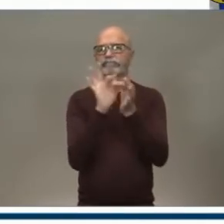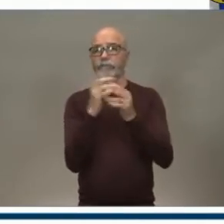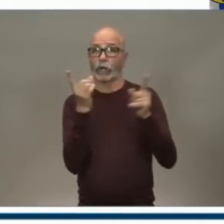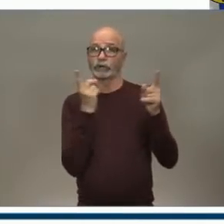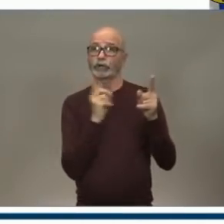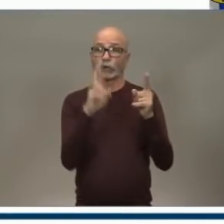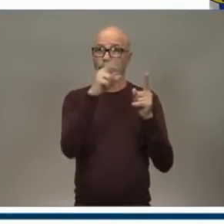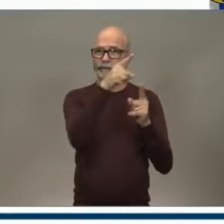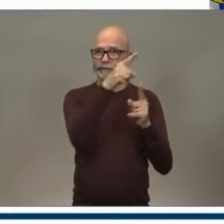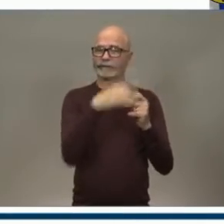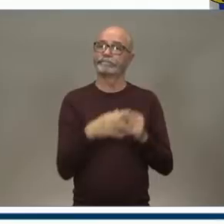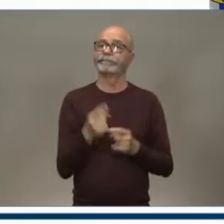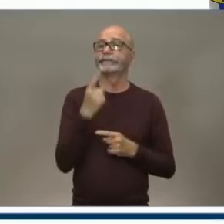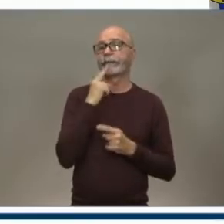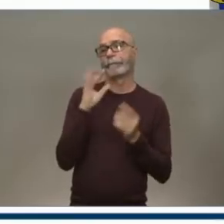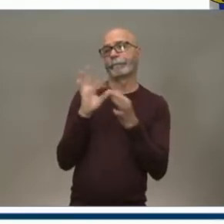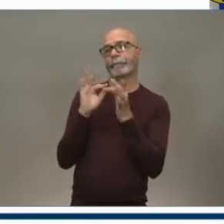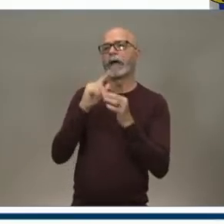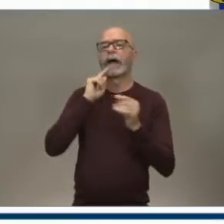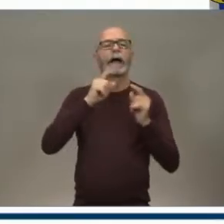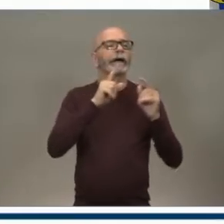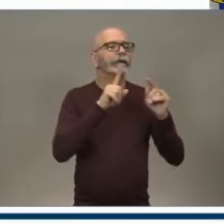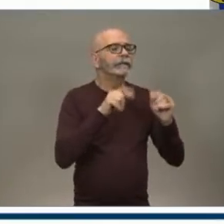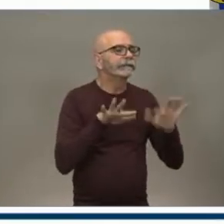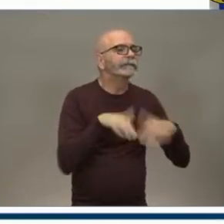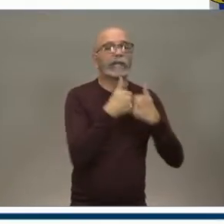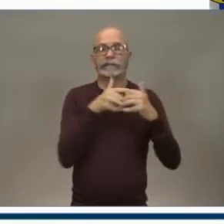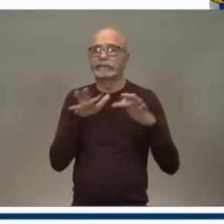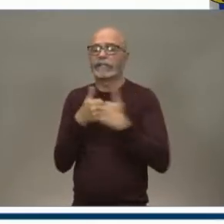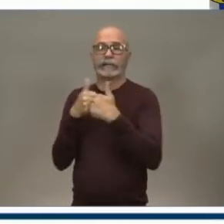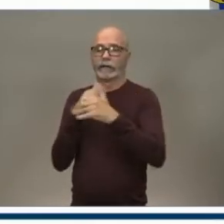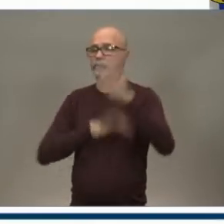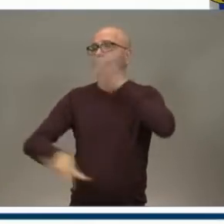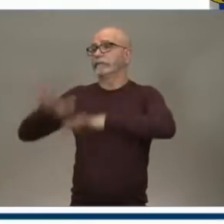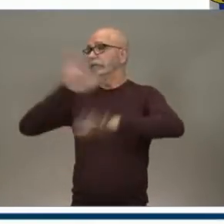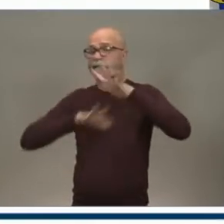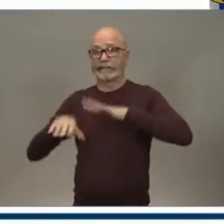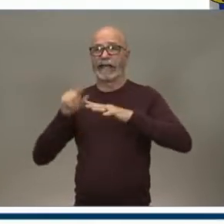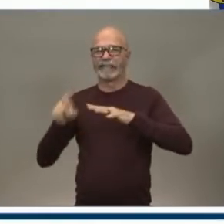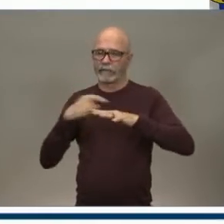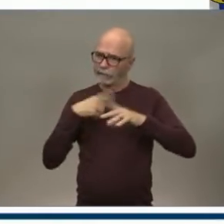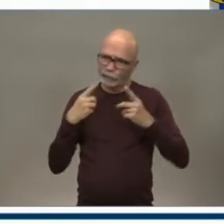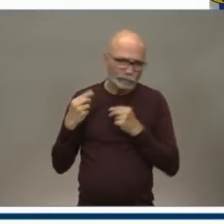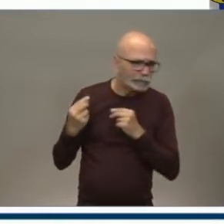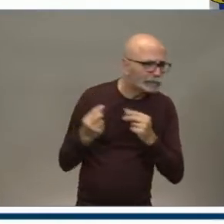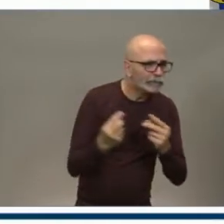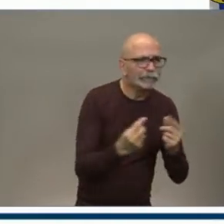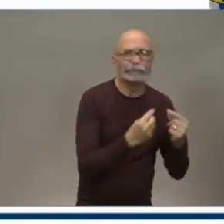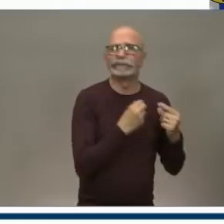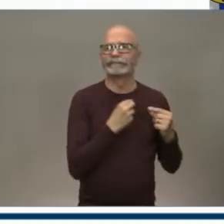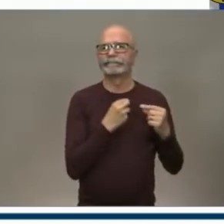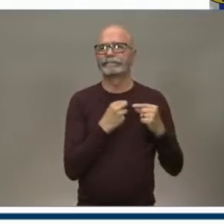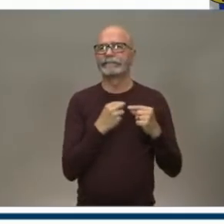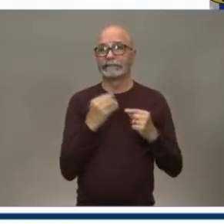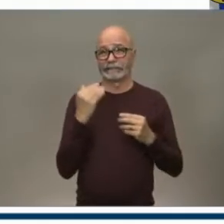when it comes to challenges people face vis-a-vis making the decision between going to work and staying home. And the reality